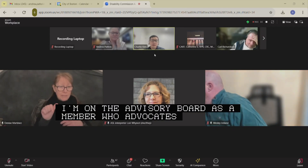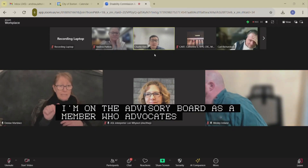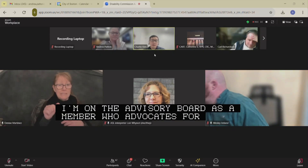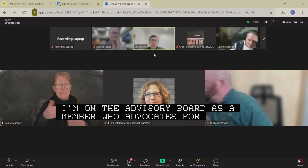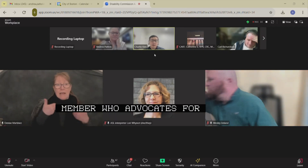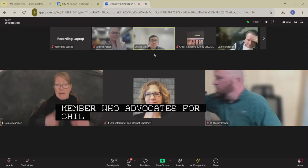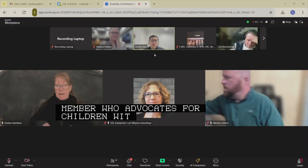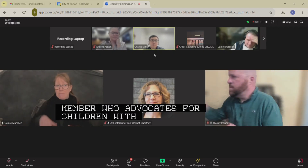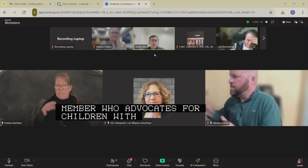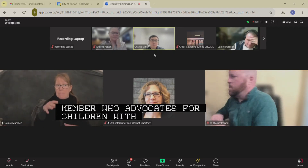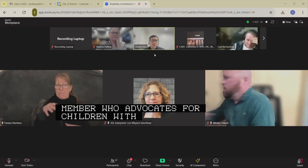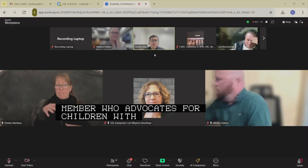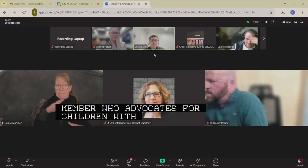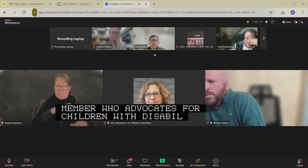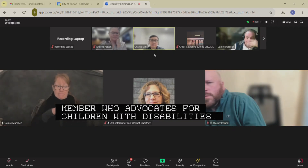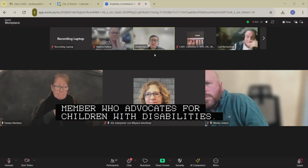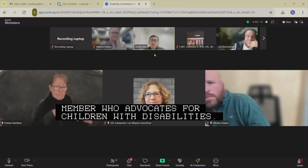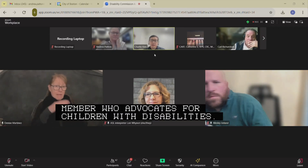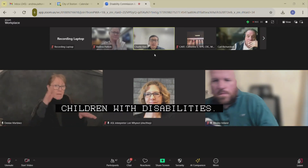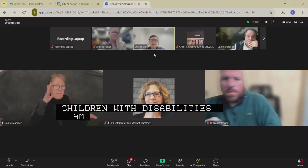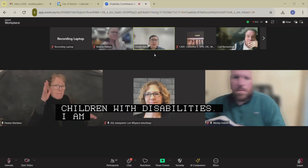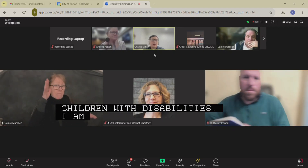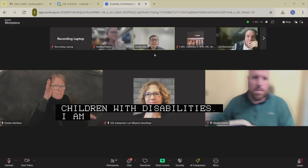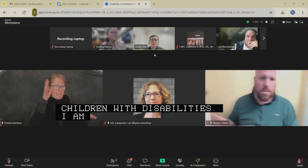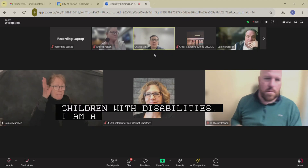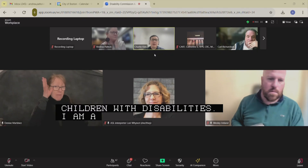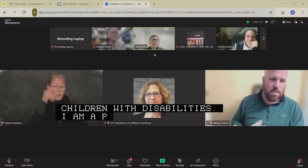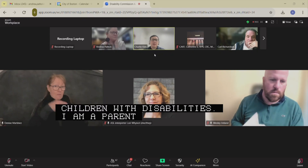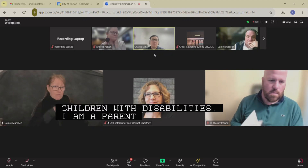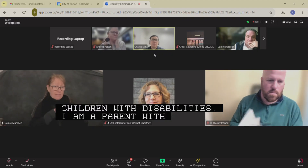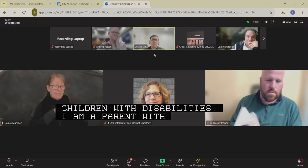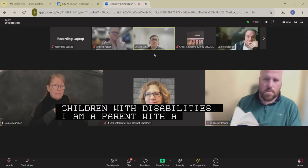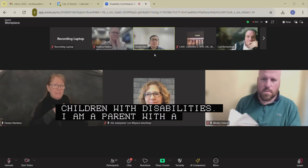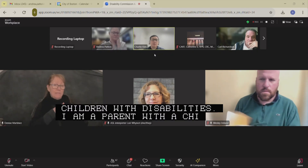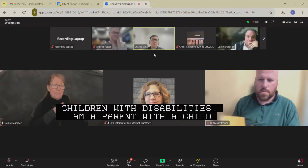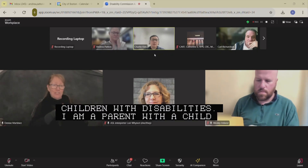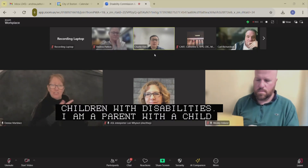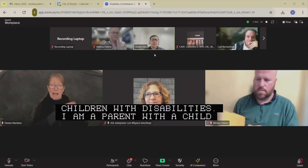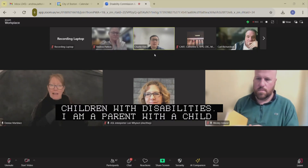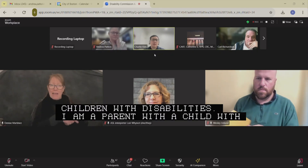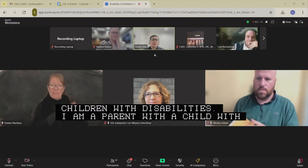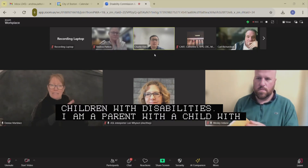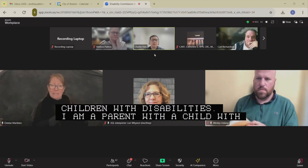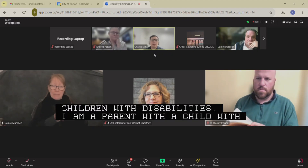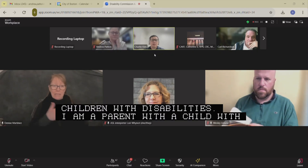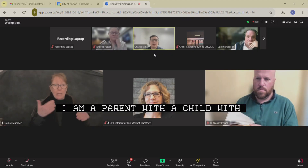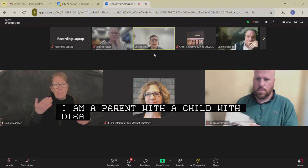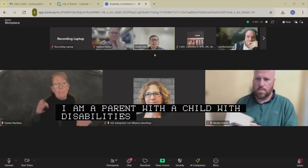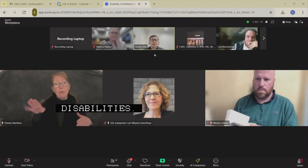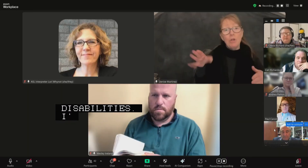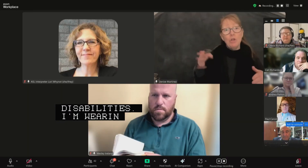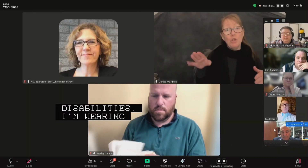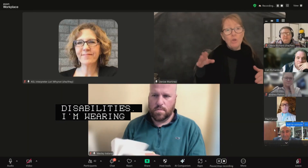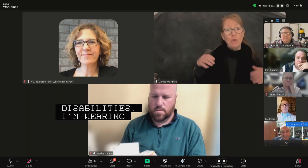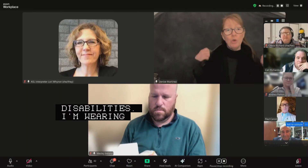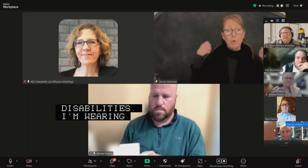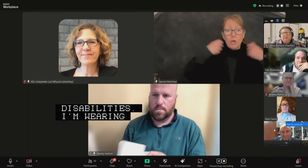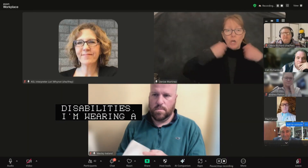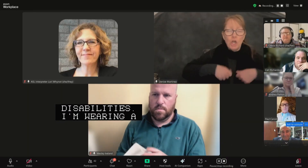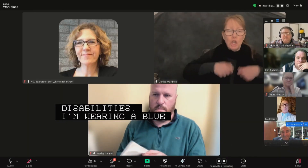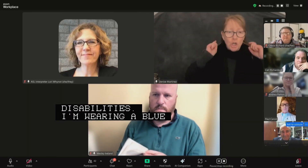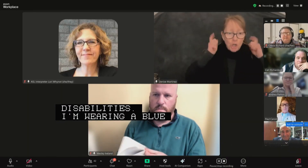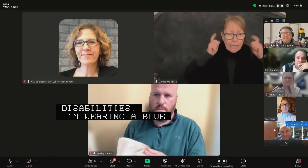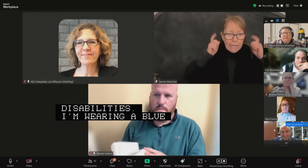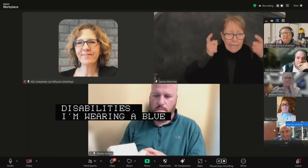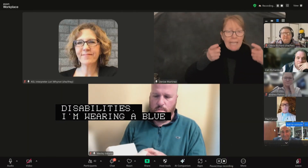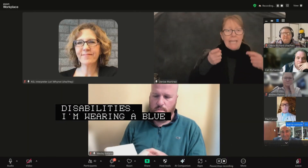parent with a child with disabilities. I'm wearing a blue hoodie. I have